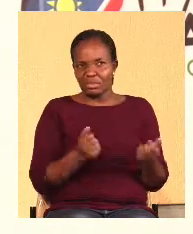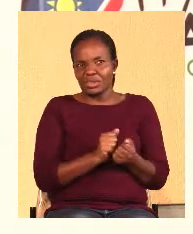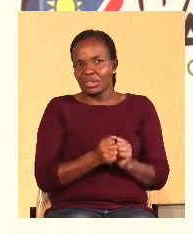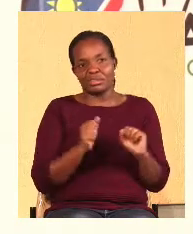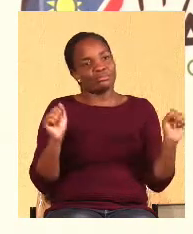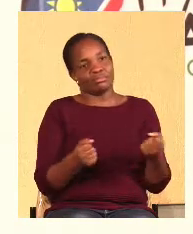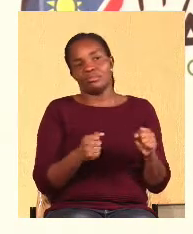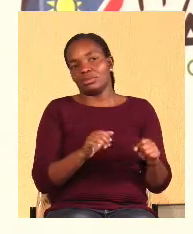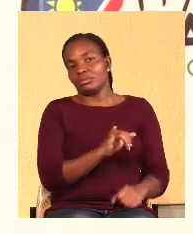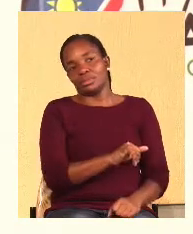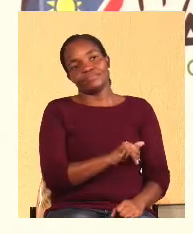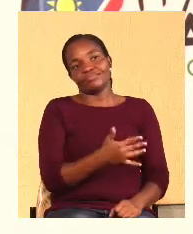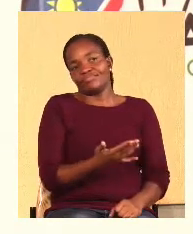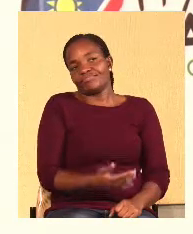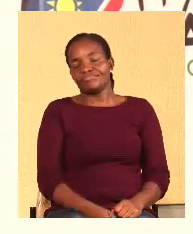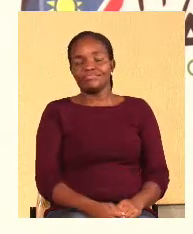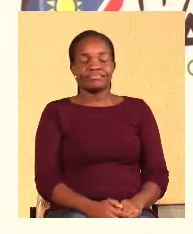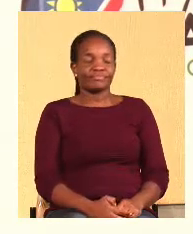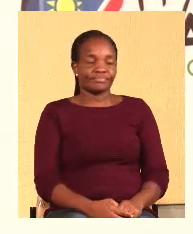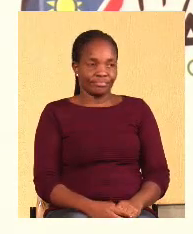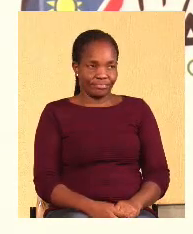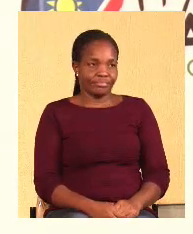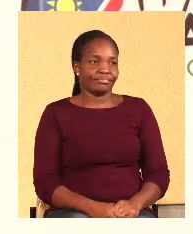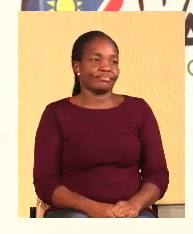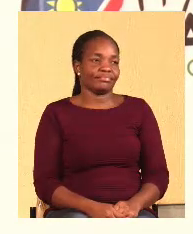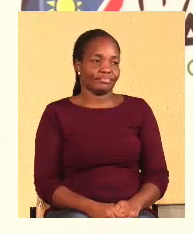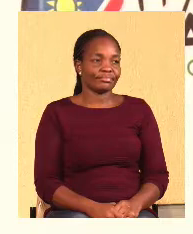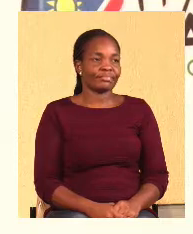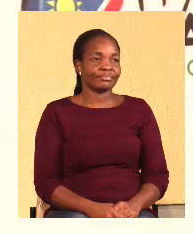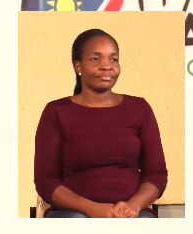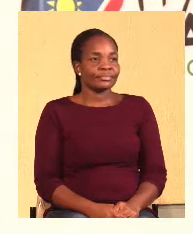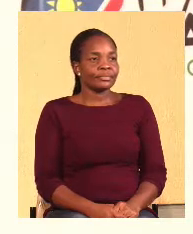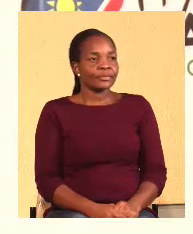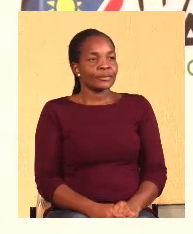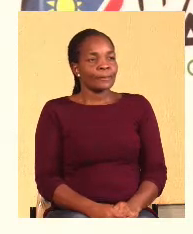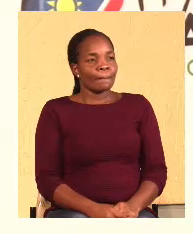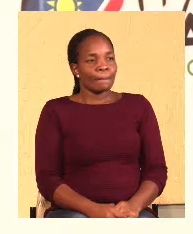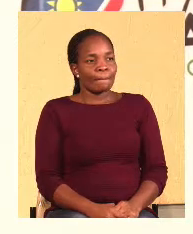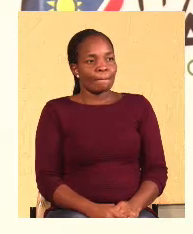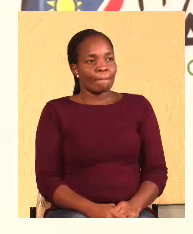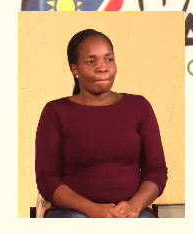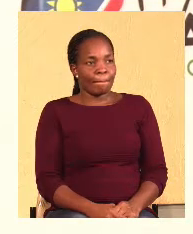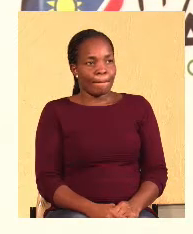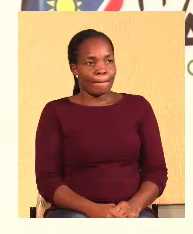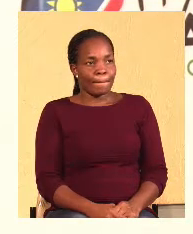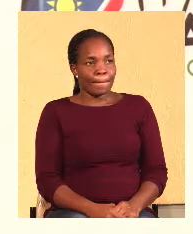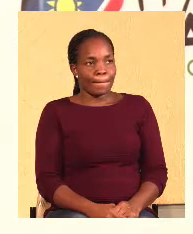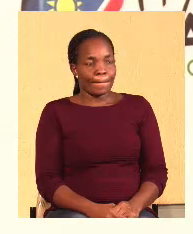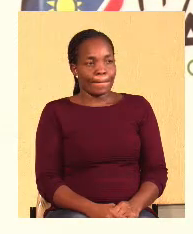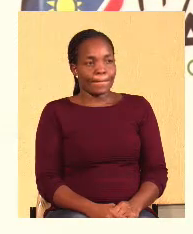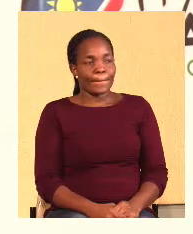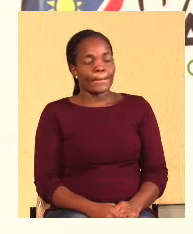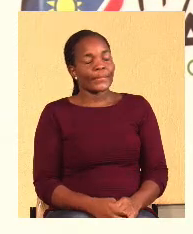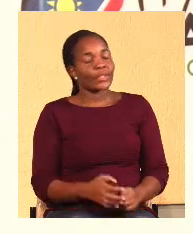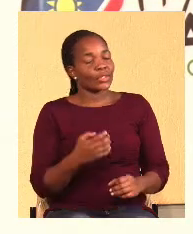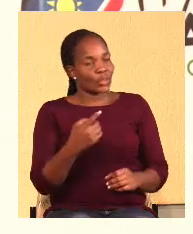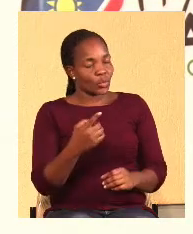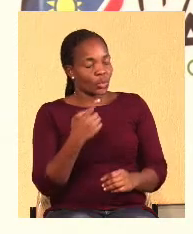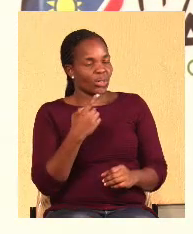that. Then that shall not be deemed to be that. So therefore, that's one of the area that we have looked at.